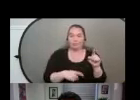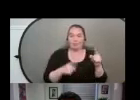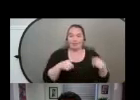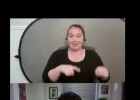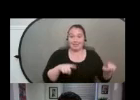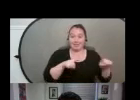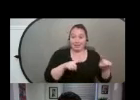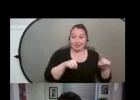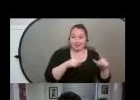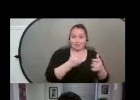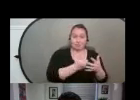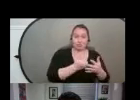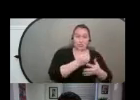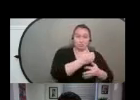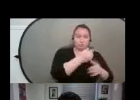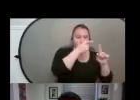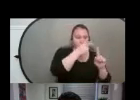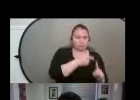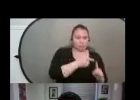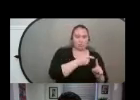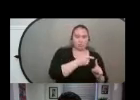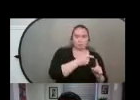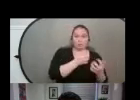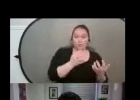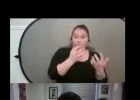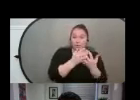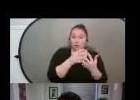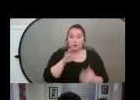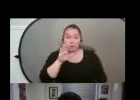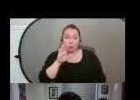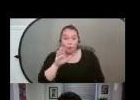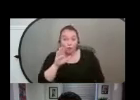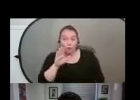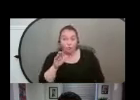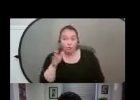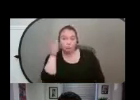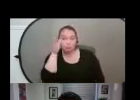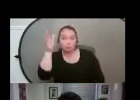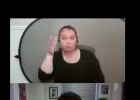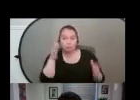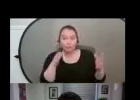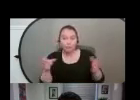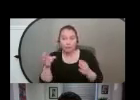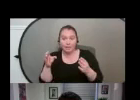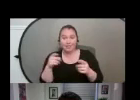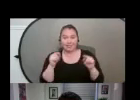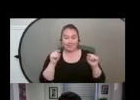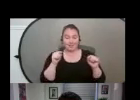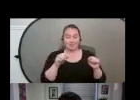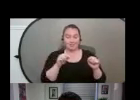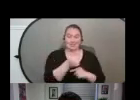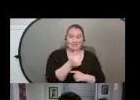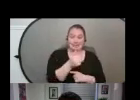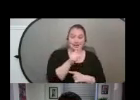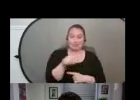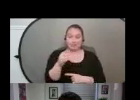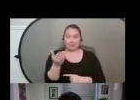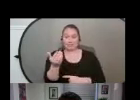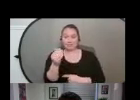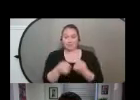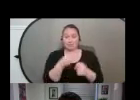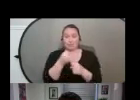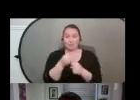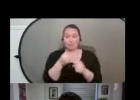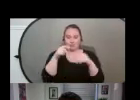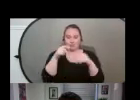expectations of support for the long-term vision of the district. Is ultimately over the next 10 or 15 year period